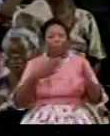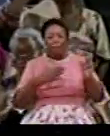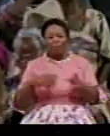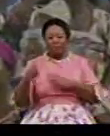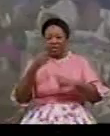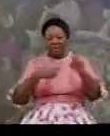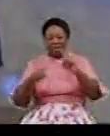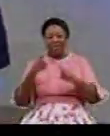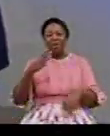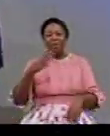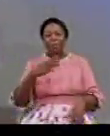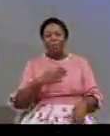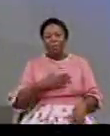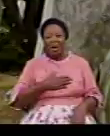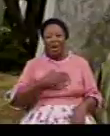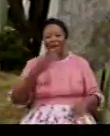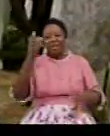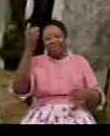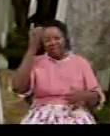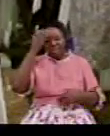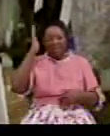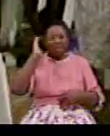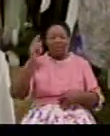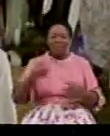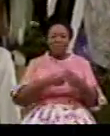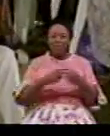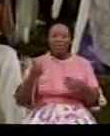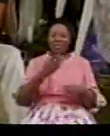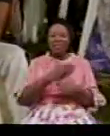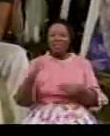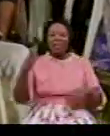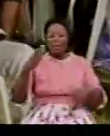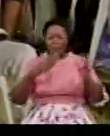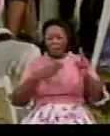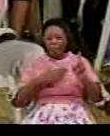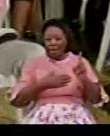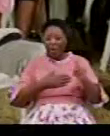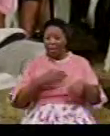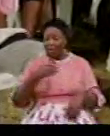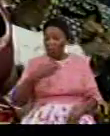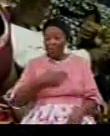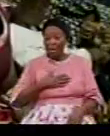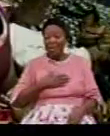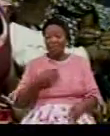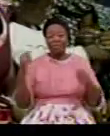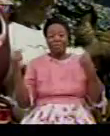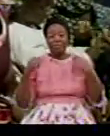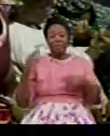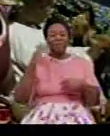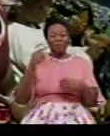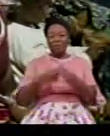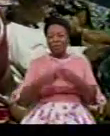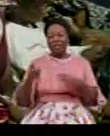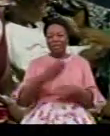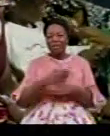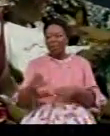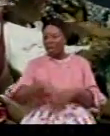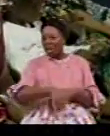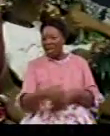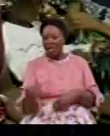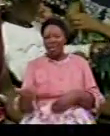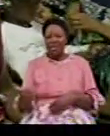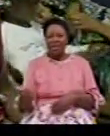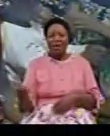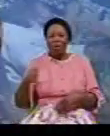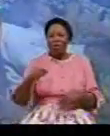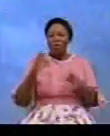me, and I accept that, I believe that, I confess that, I hold on to that.